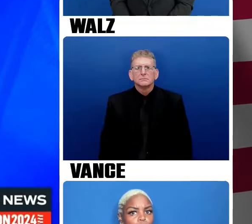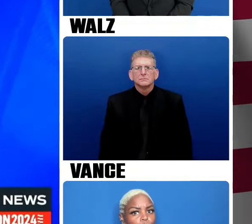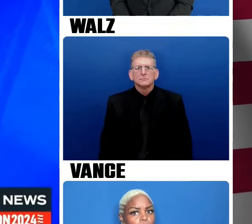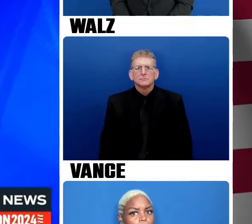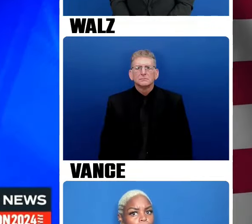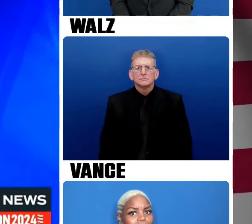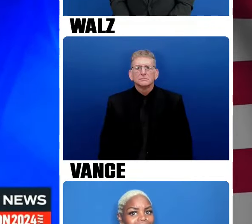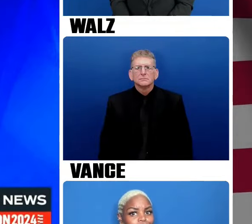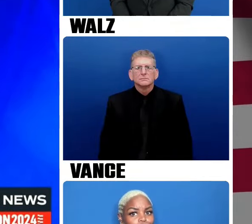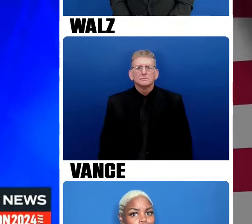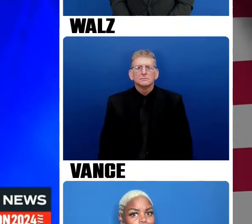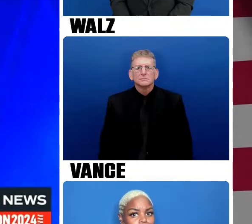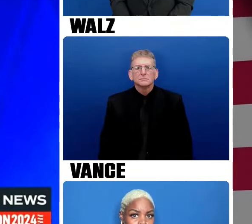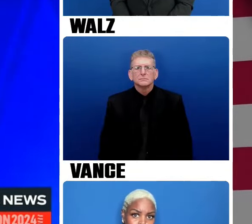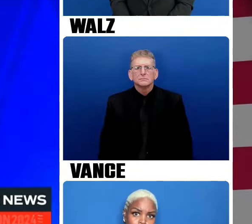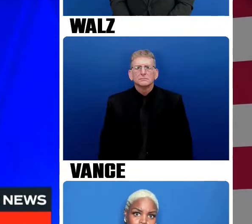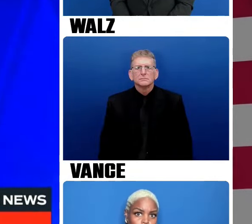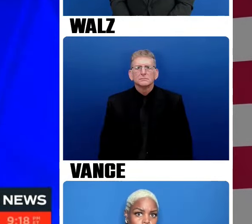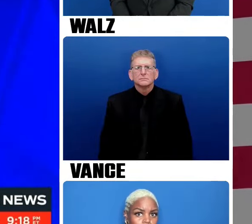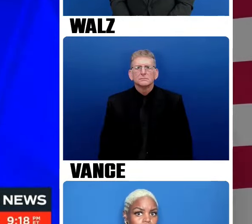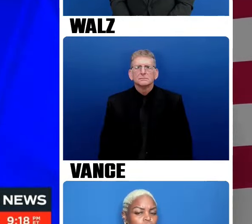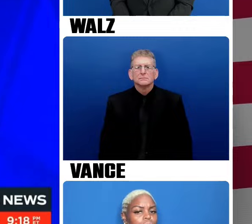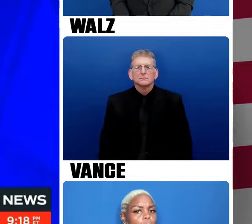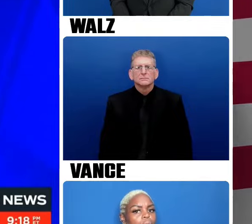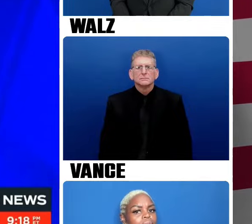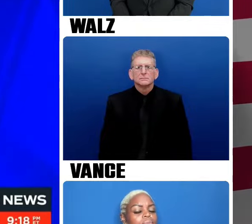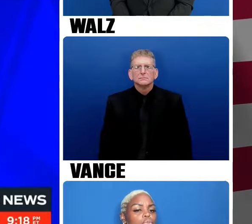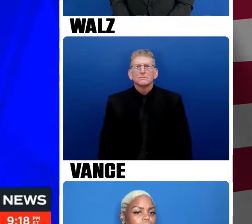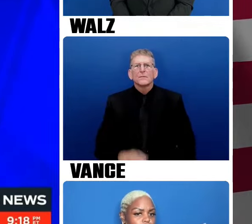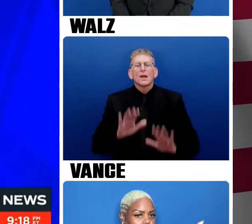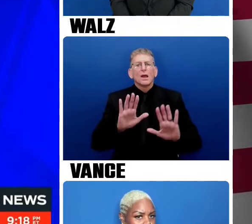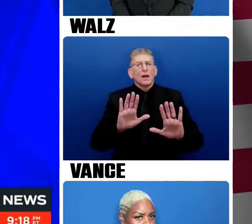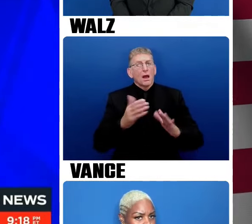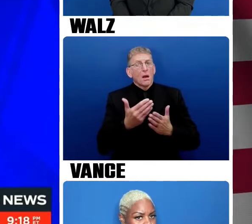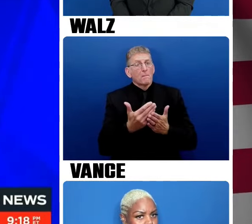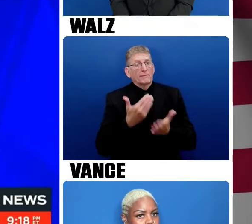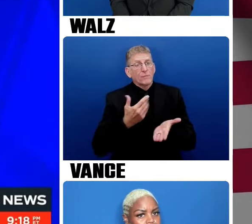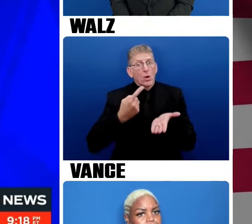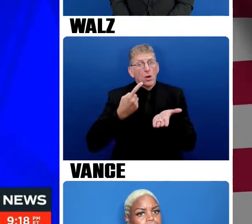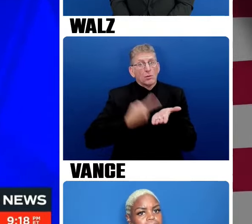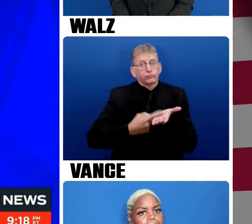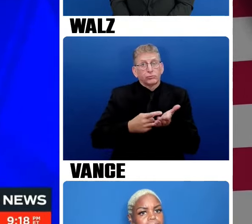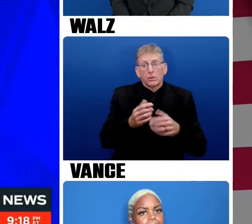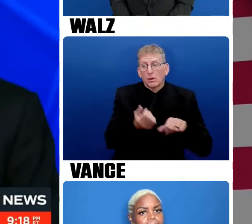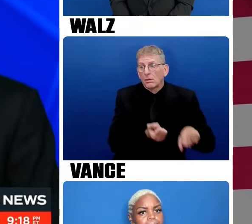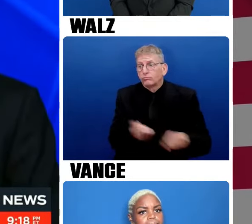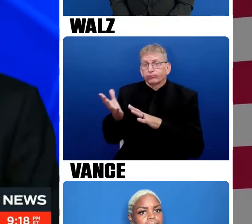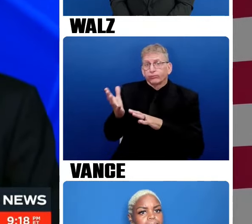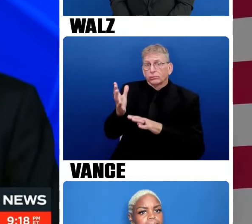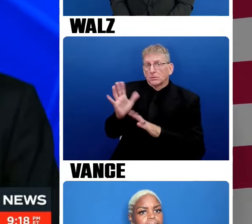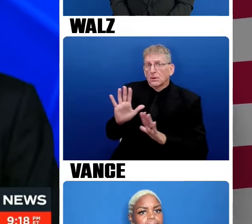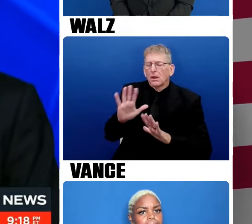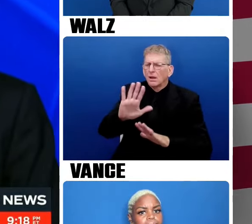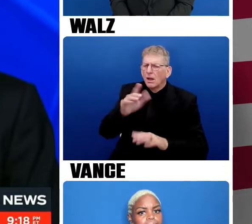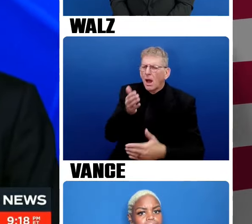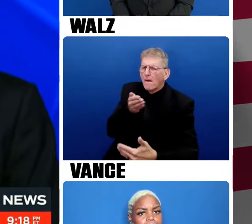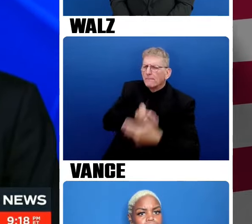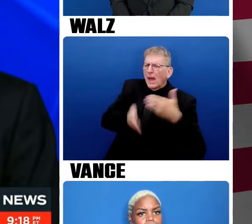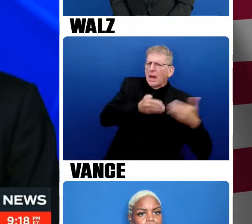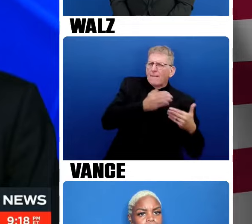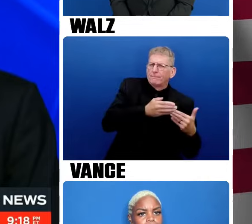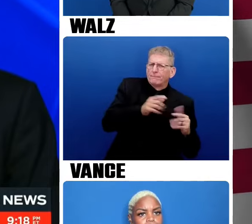to stop the bleeding. We have a historic immigration crisis because Kamala Harris started and said that she wanted to undo